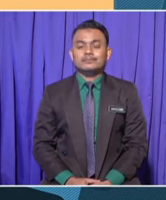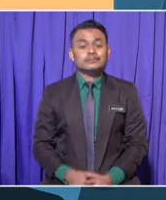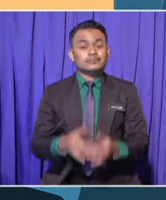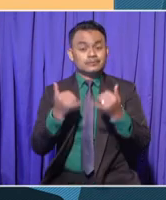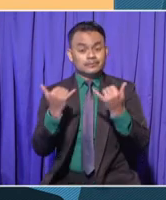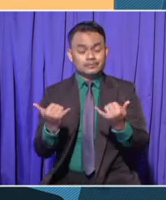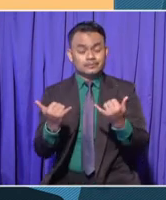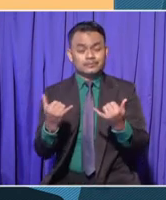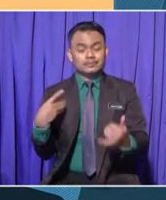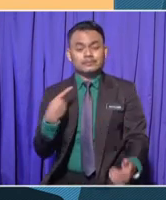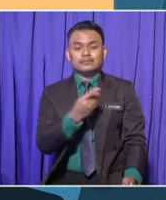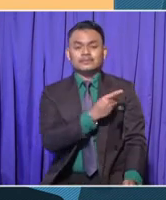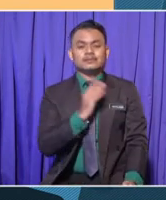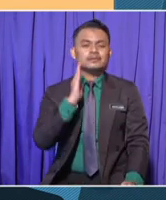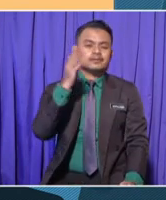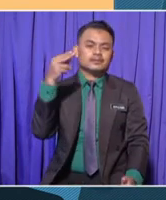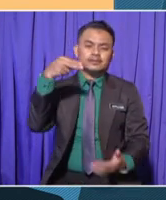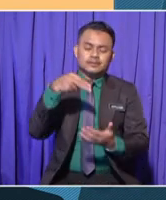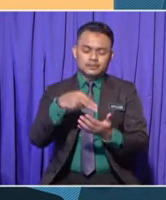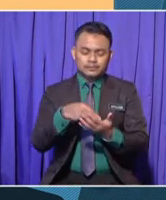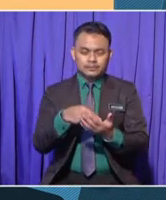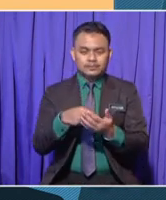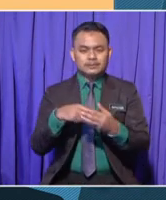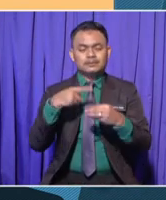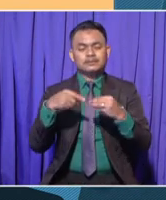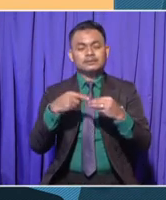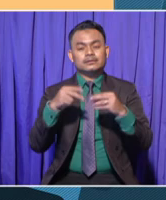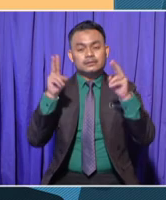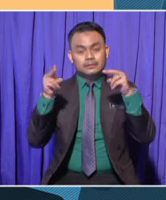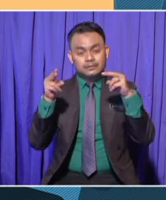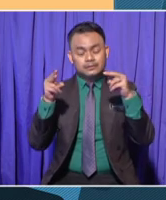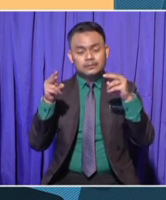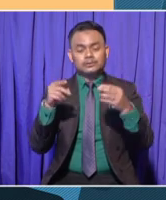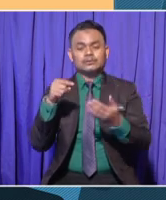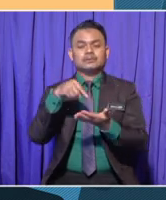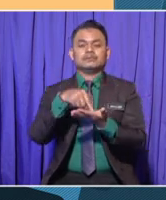Now, let us repeat the important facts in this topic.